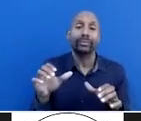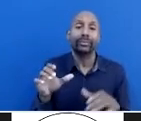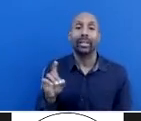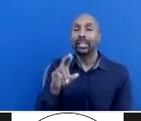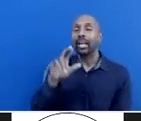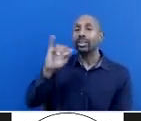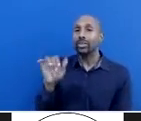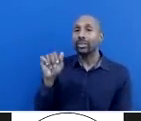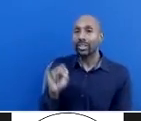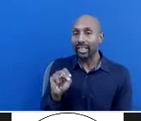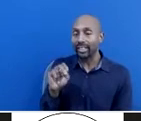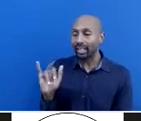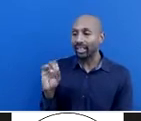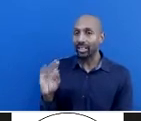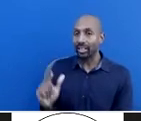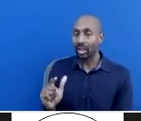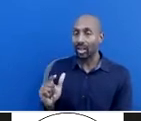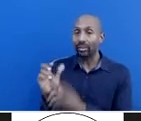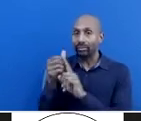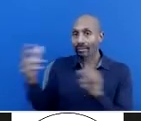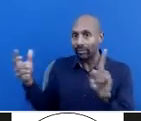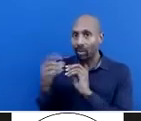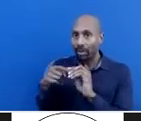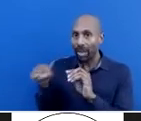these rituals is that ultimately